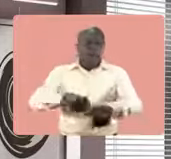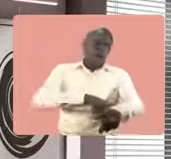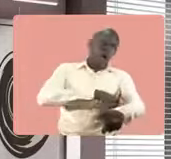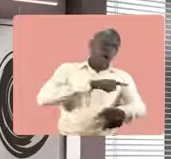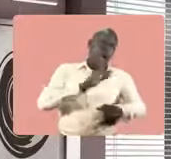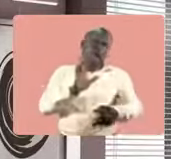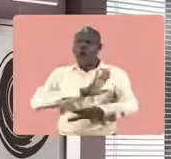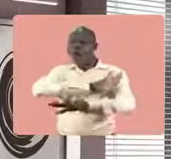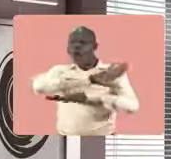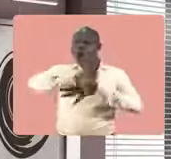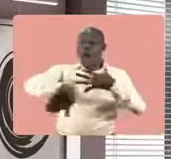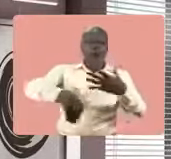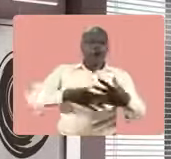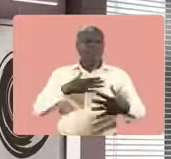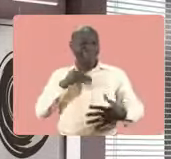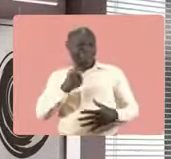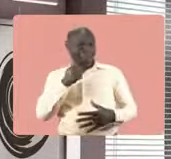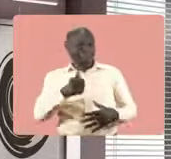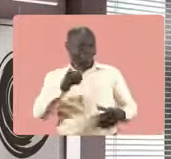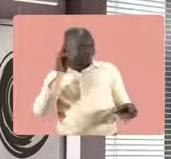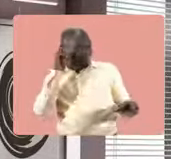Adi ye ho atoto enipa so